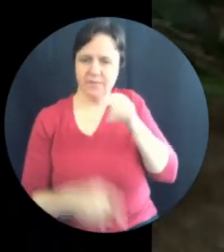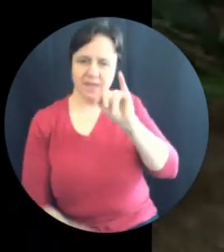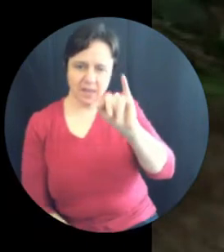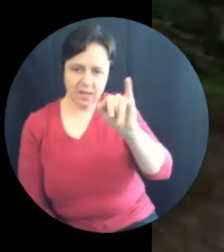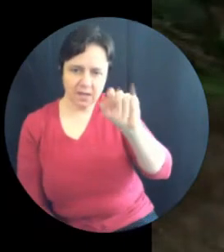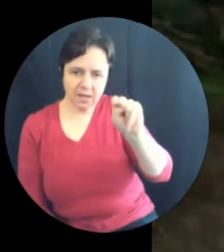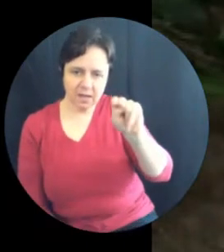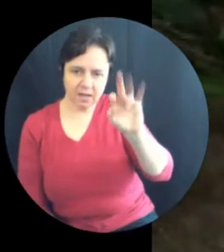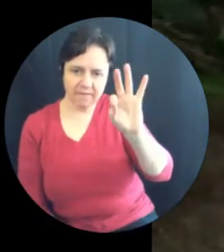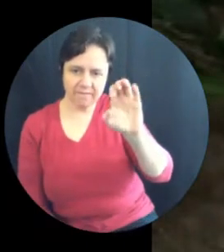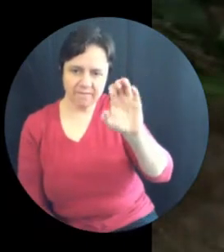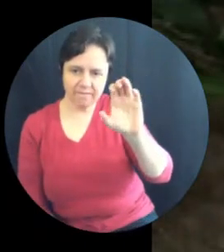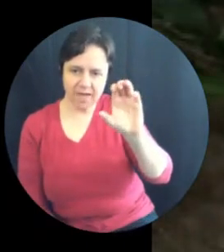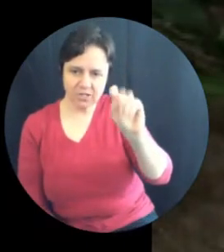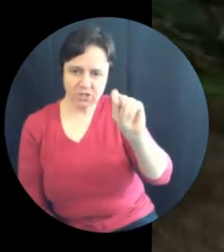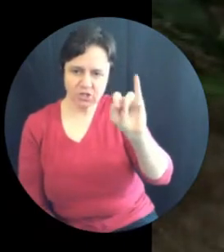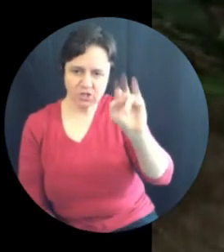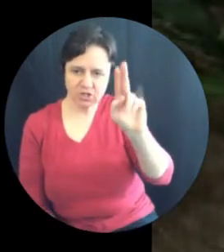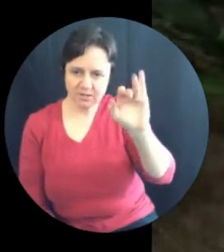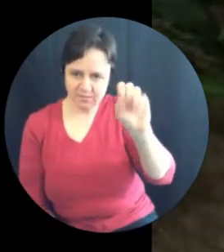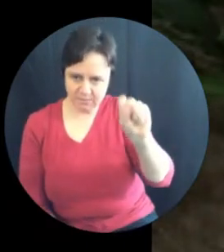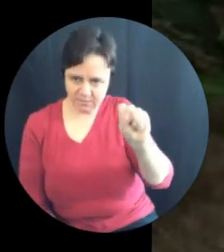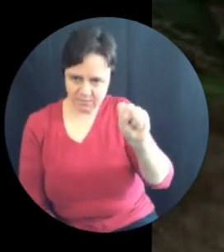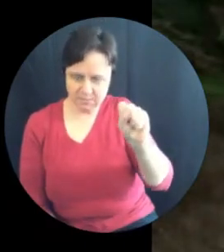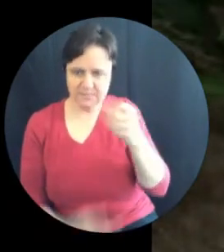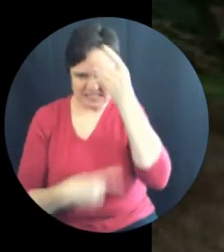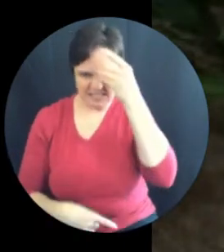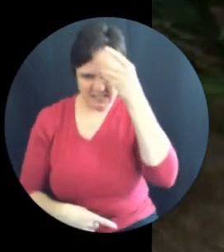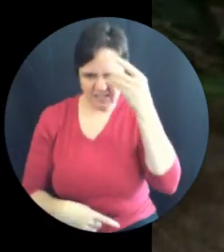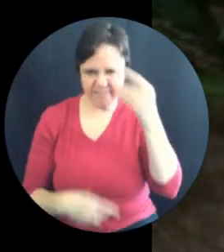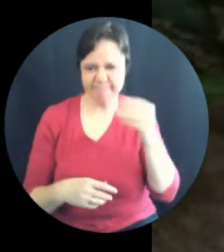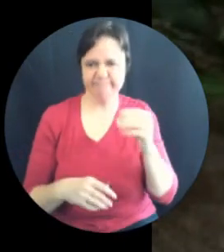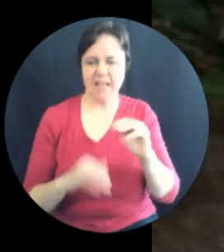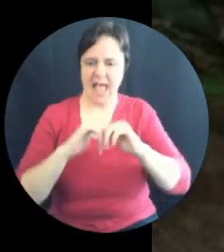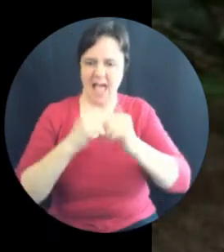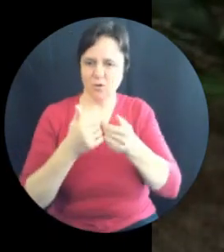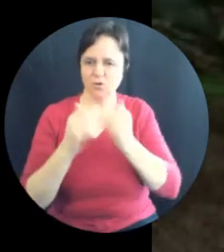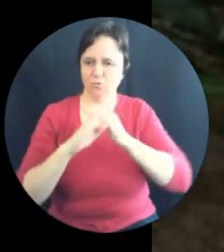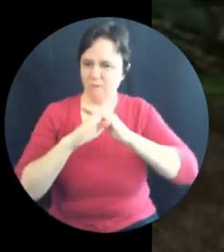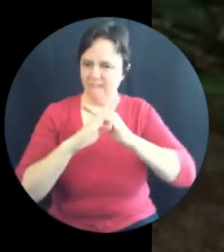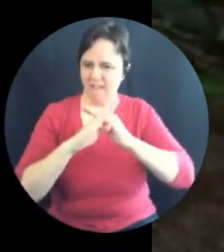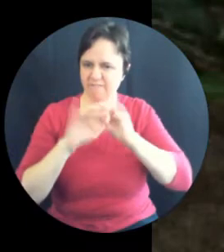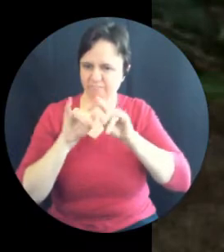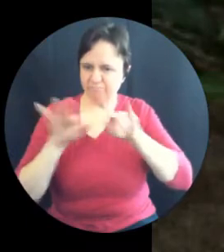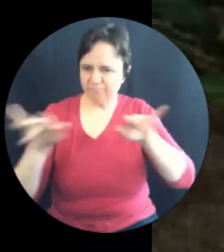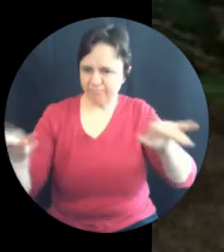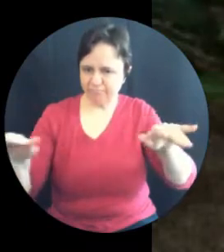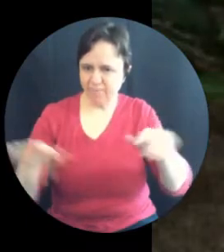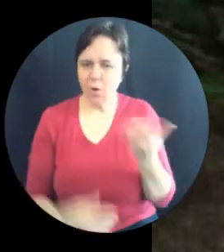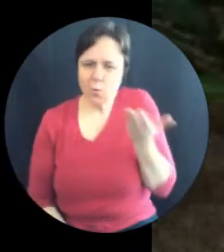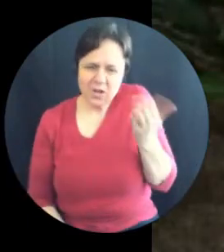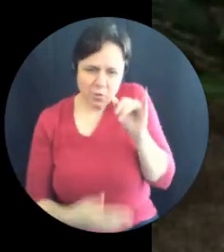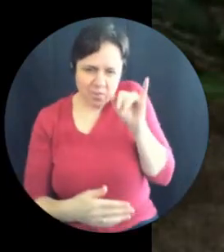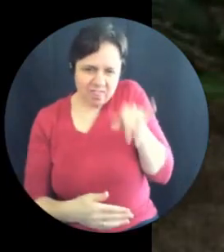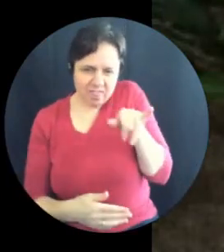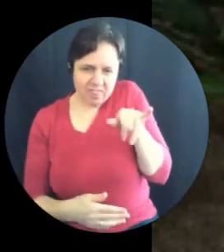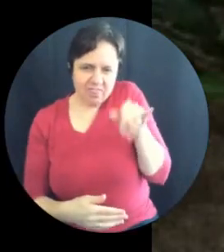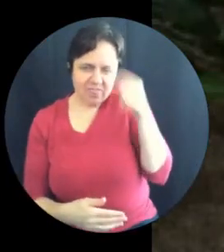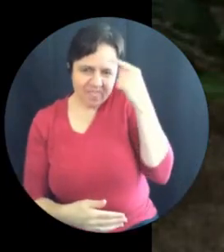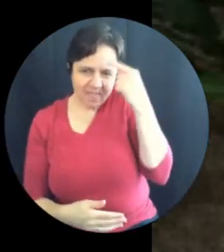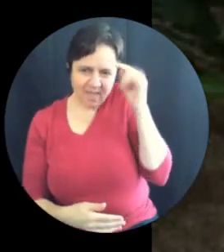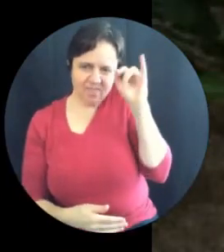to spread it, because no one likes to be sick, right? So what do you think an infectious disease is? An infectious